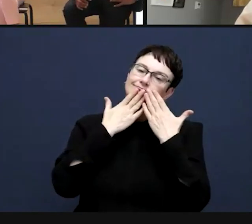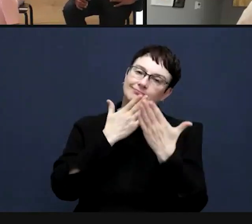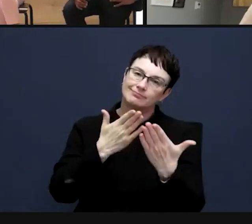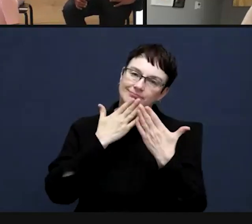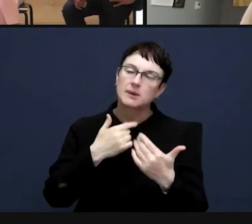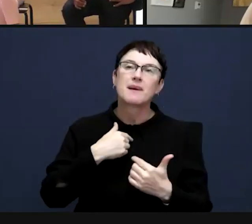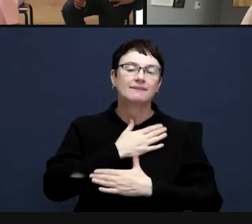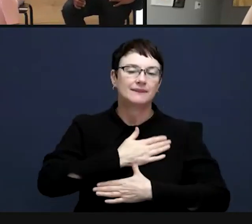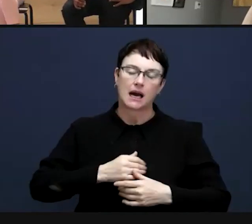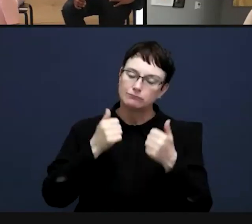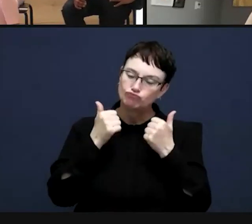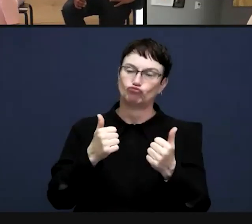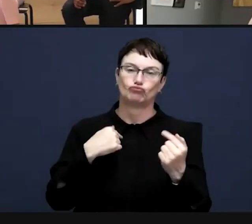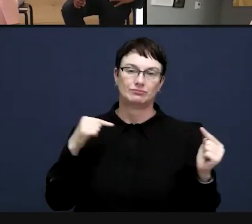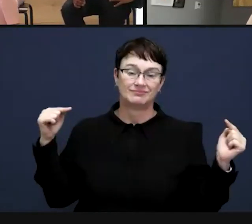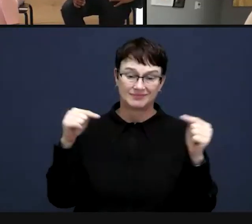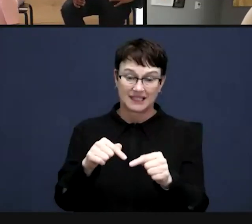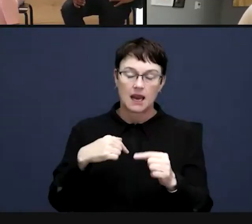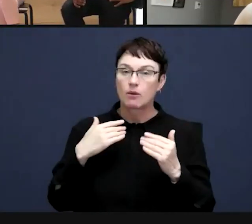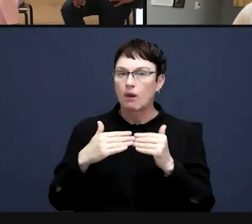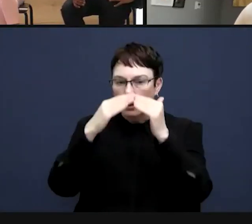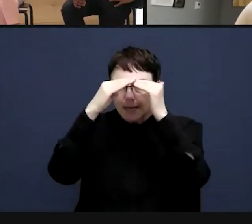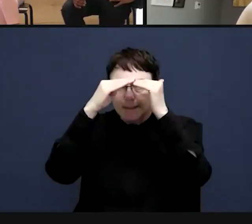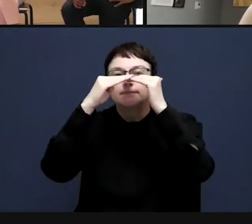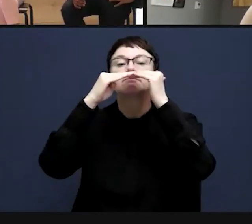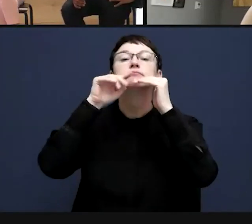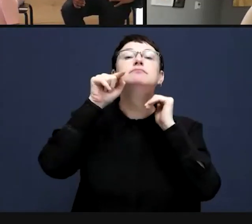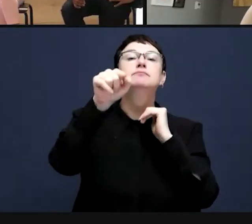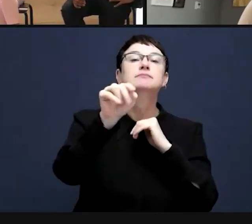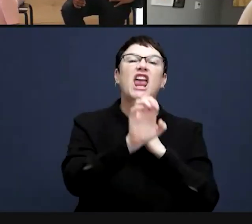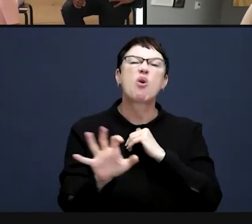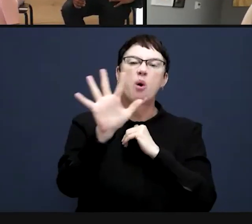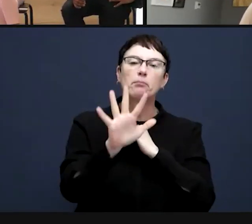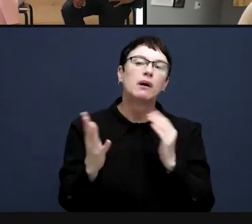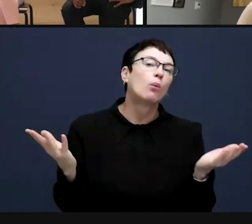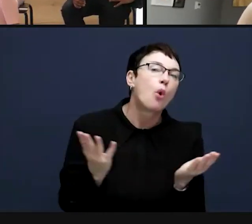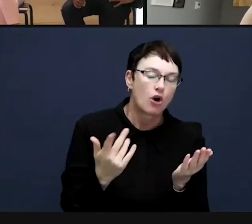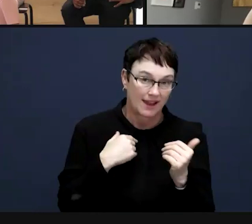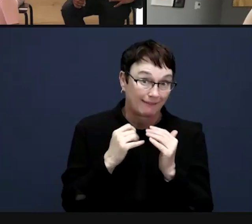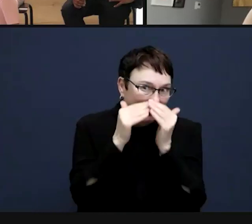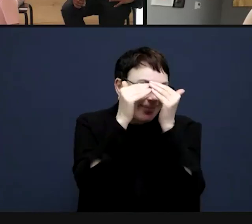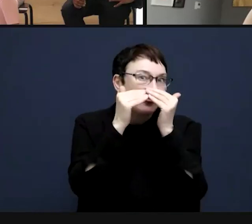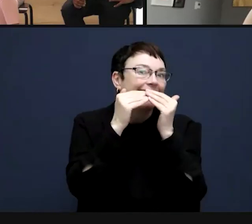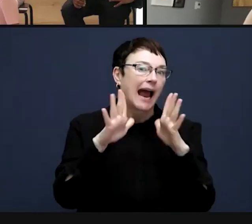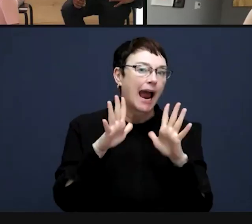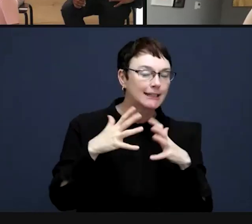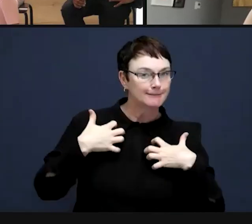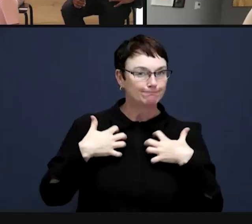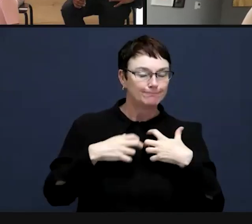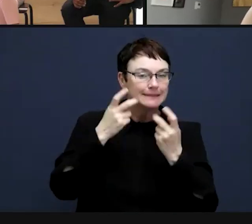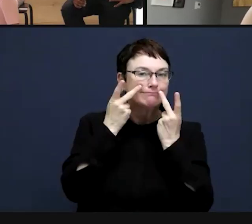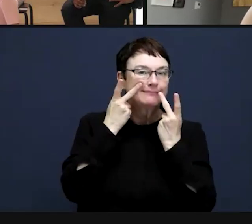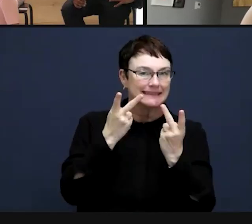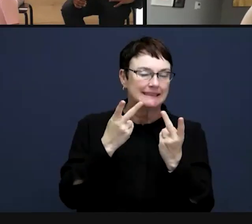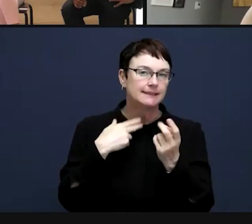be looking at what's happening in Europe with a lot of interest, and being ready to hopefully support you in the best way we